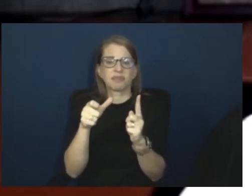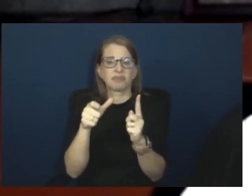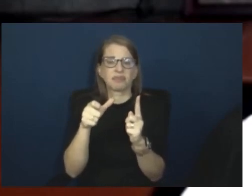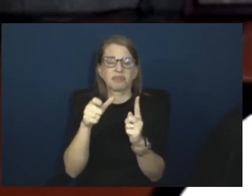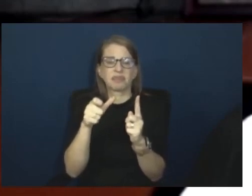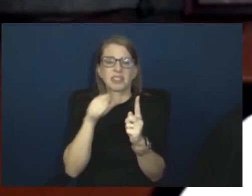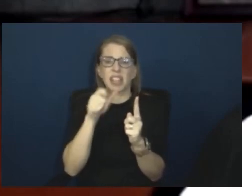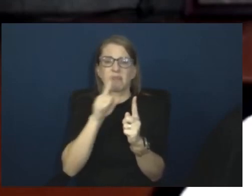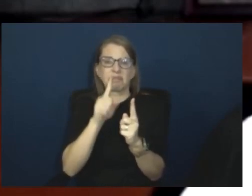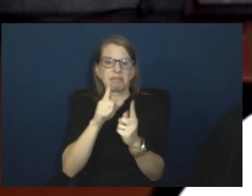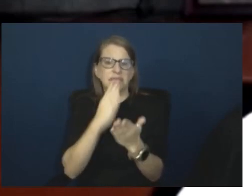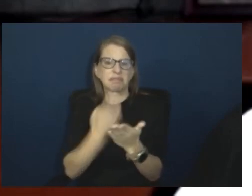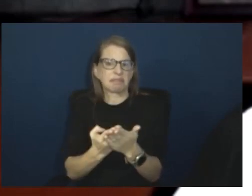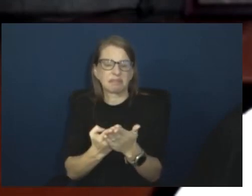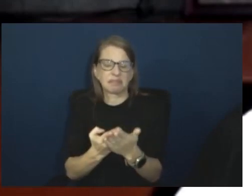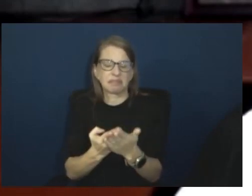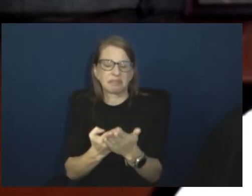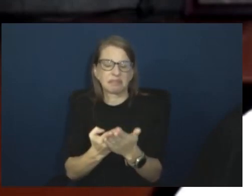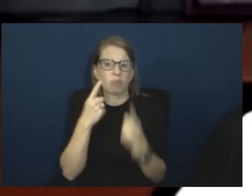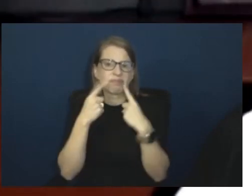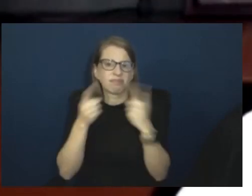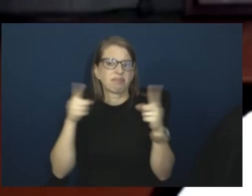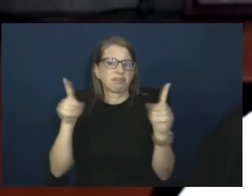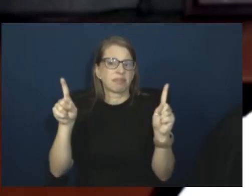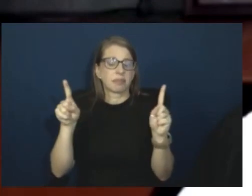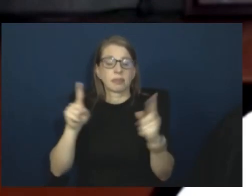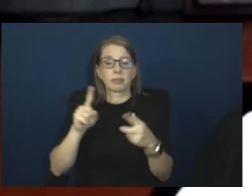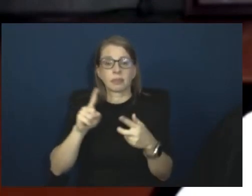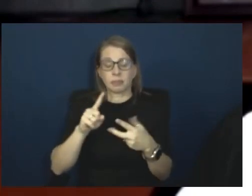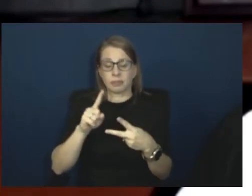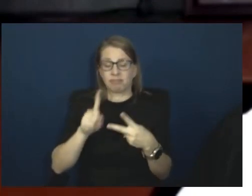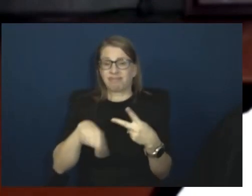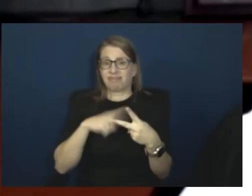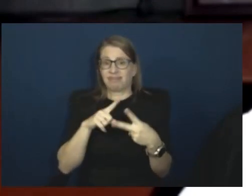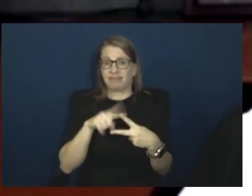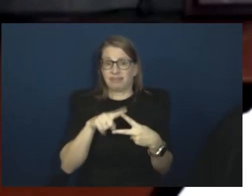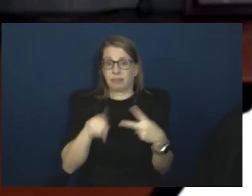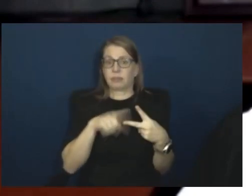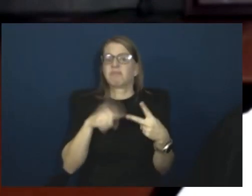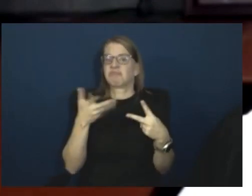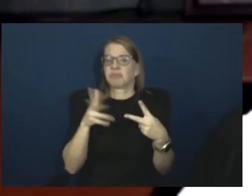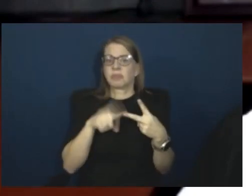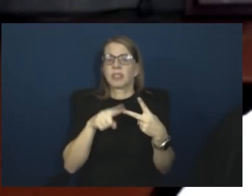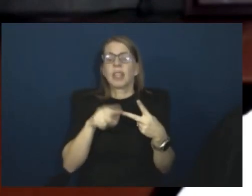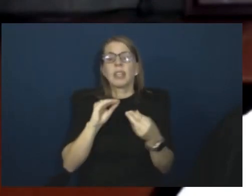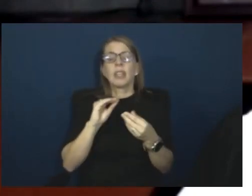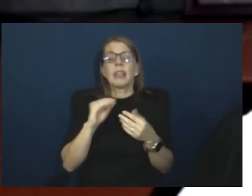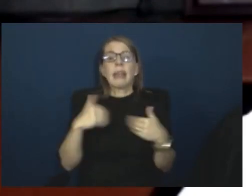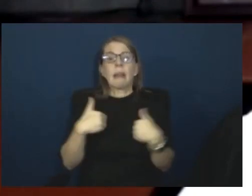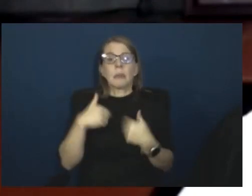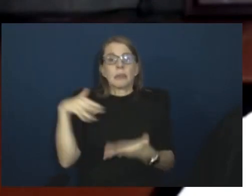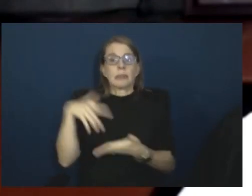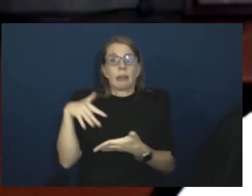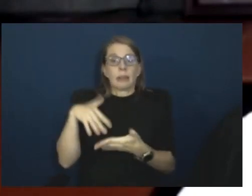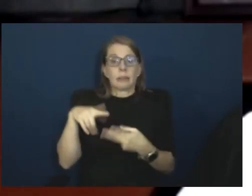good in its efficacy. So that's number one. Number two, in animal studies,